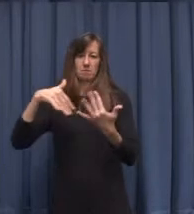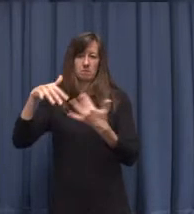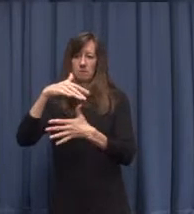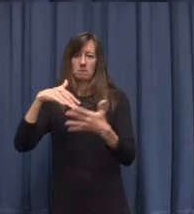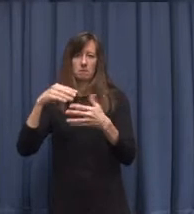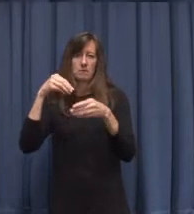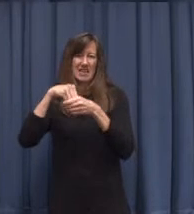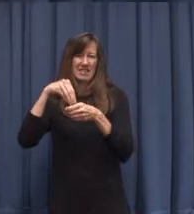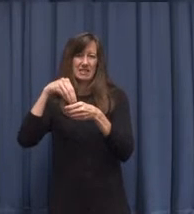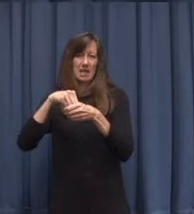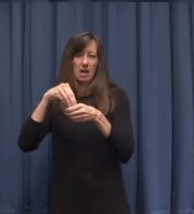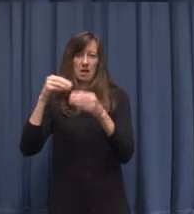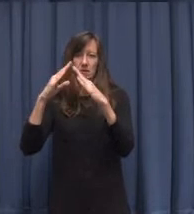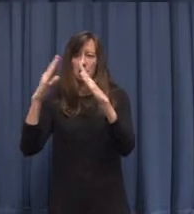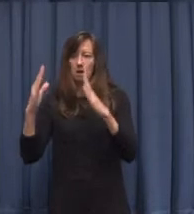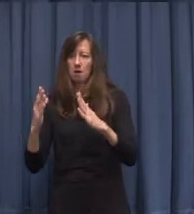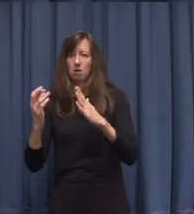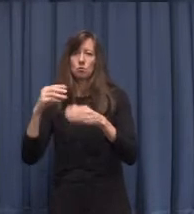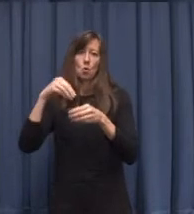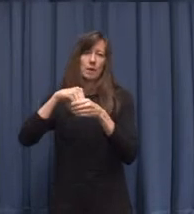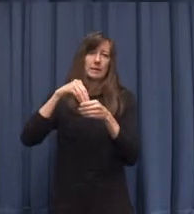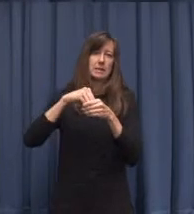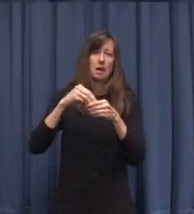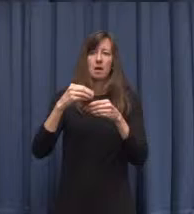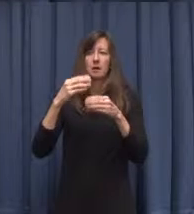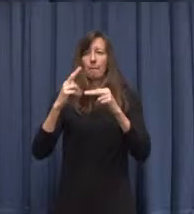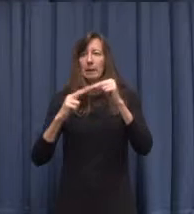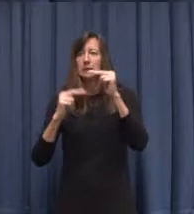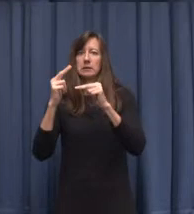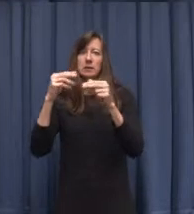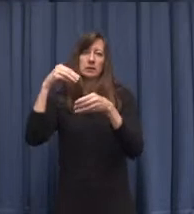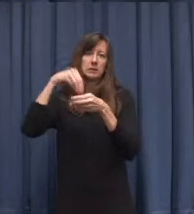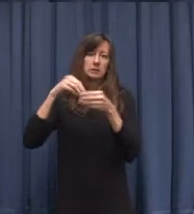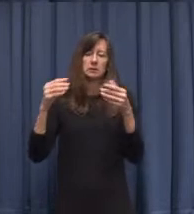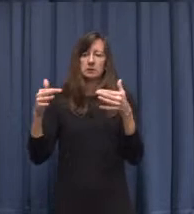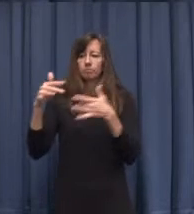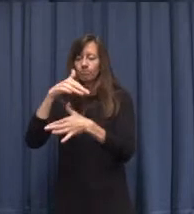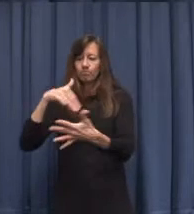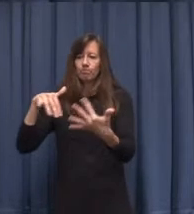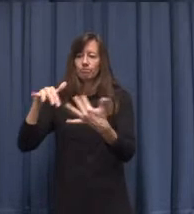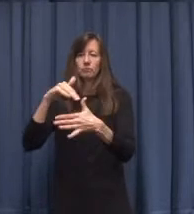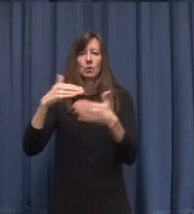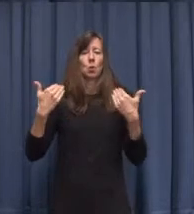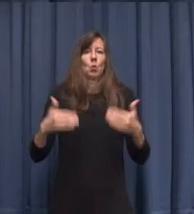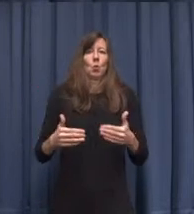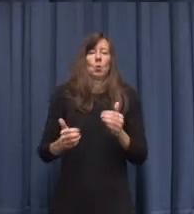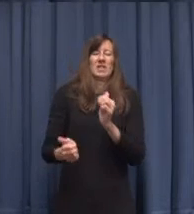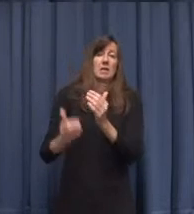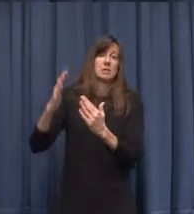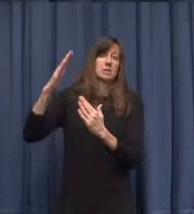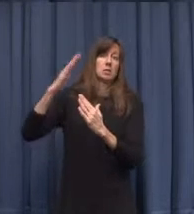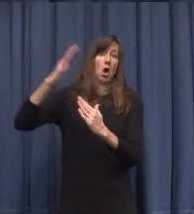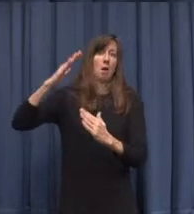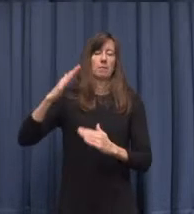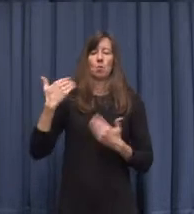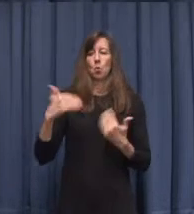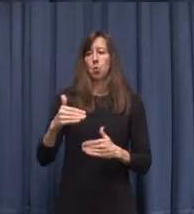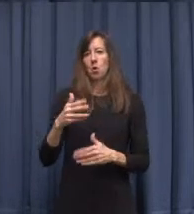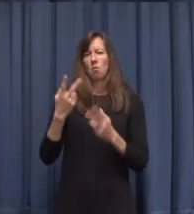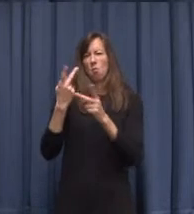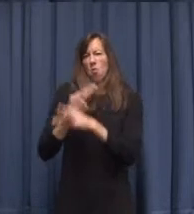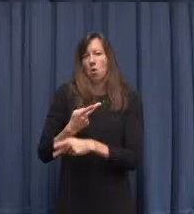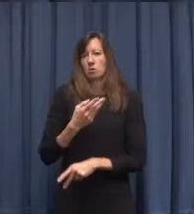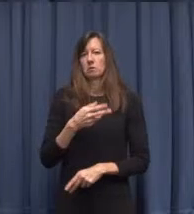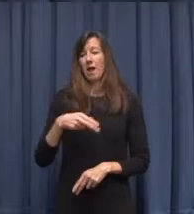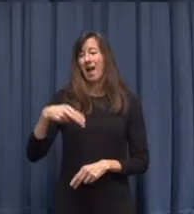for an enduring period of time are really one of the most high-risk things to do. So how do you limit